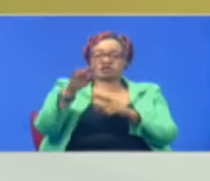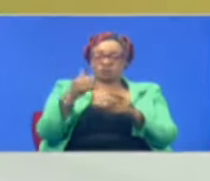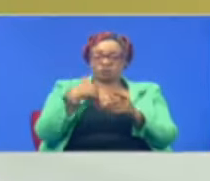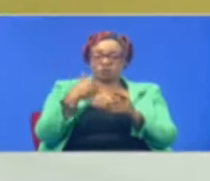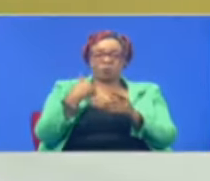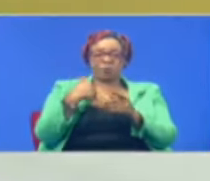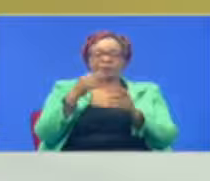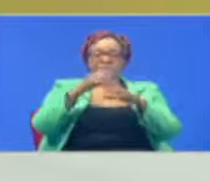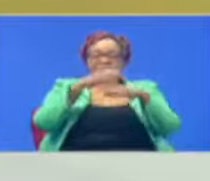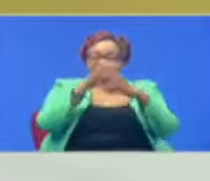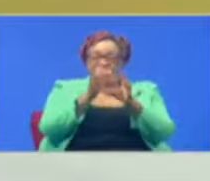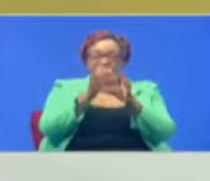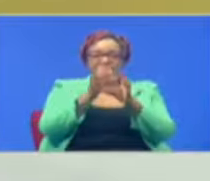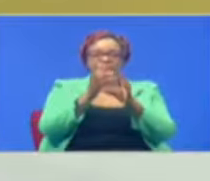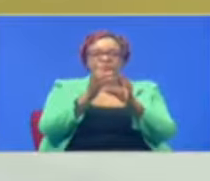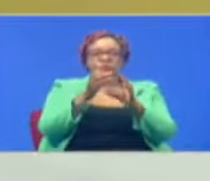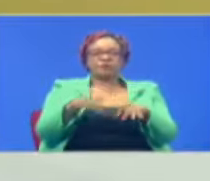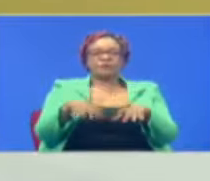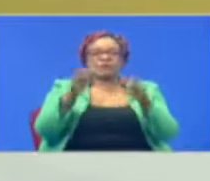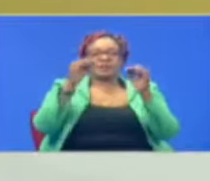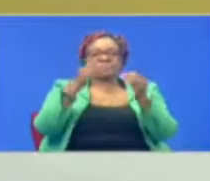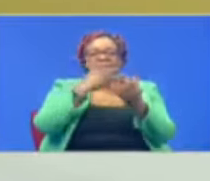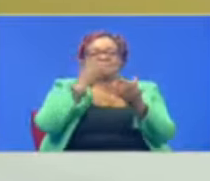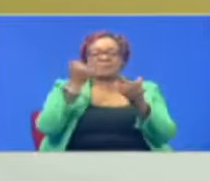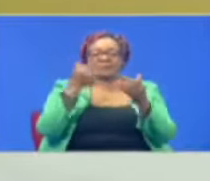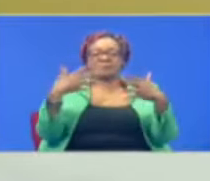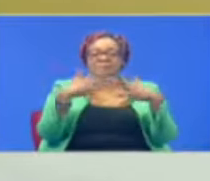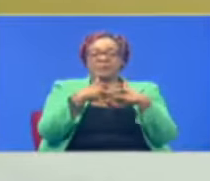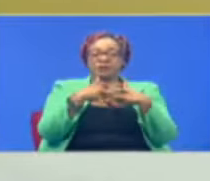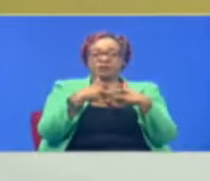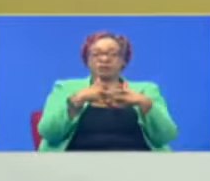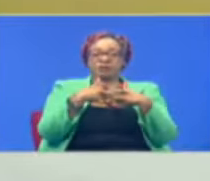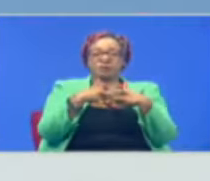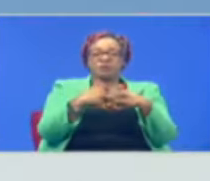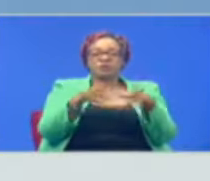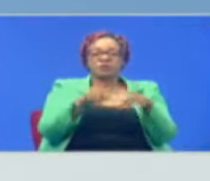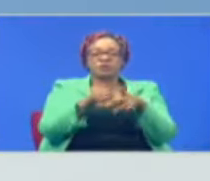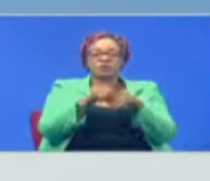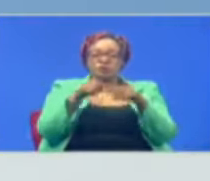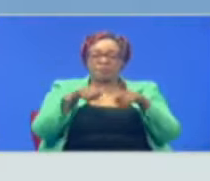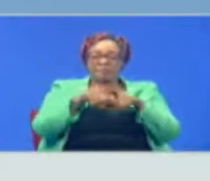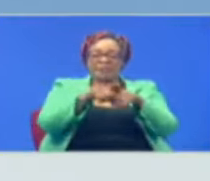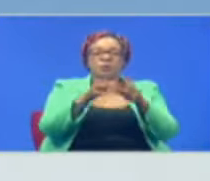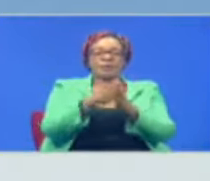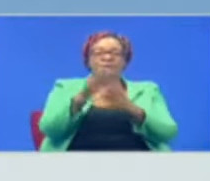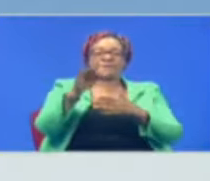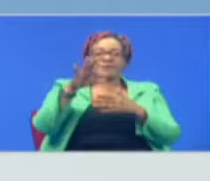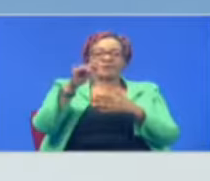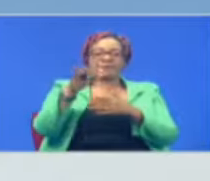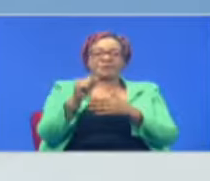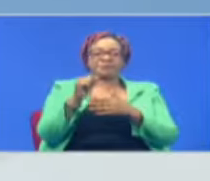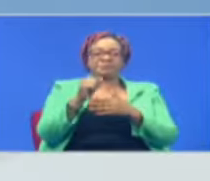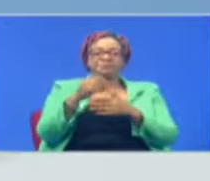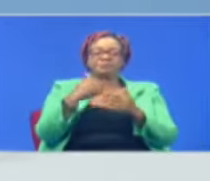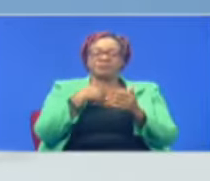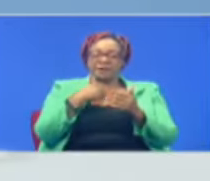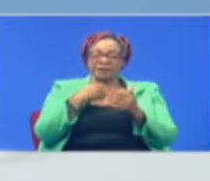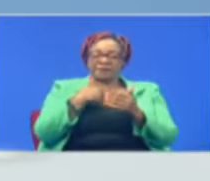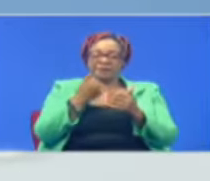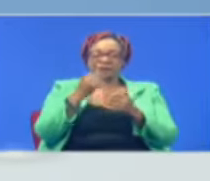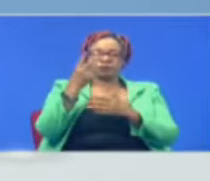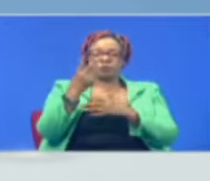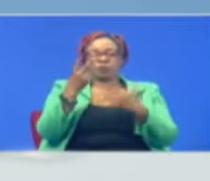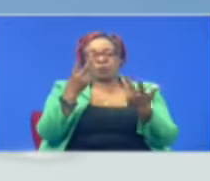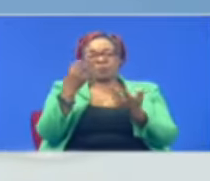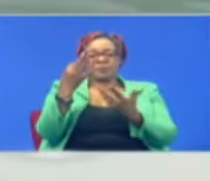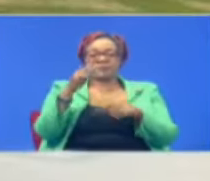at the nursery to find the best match for Qatar's climate and to comply with FIFA standards. The turf is harvested 2 or 3